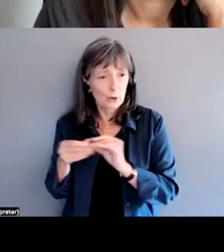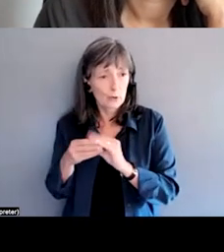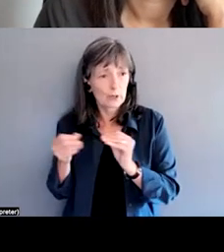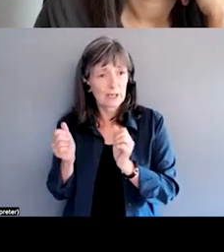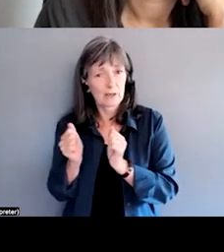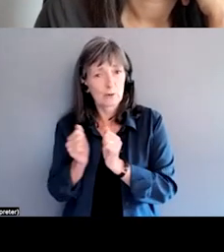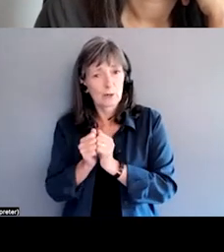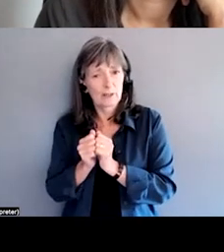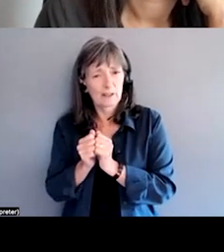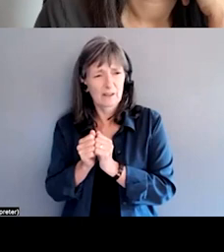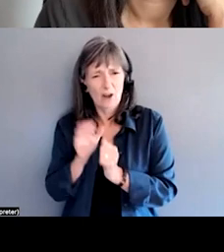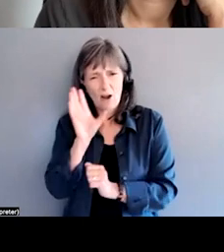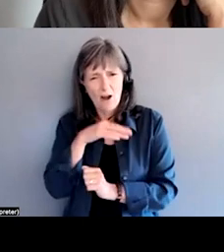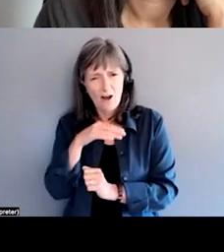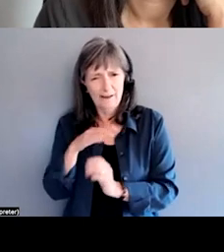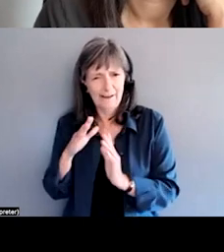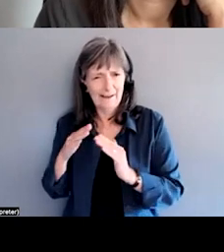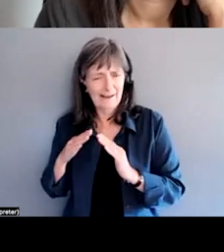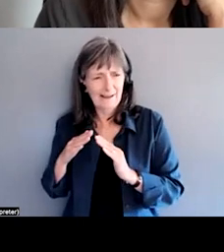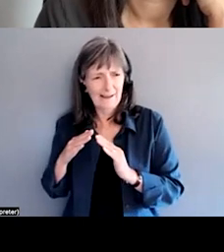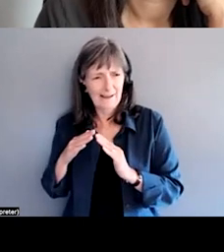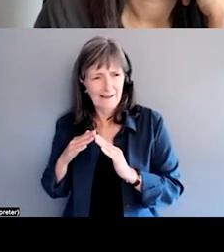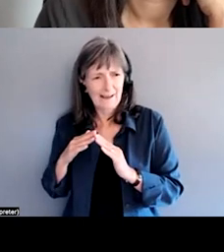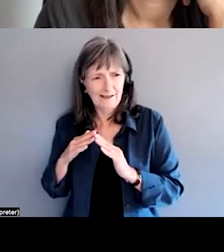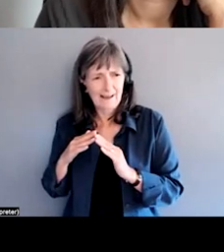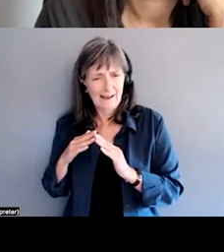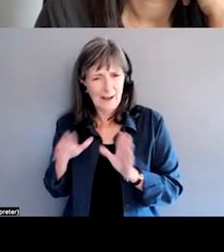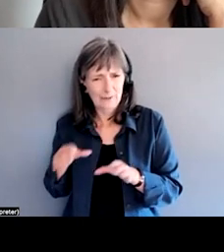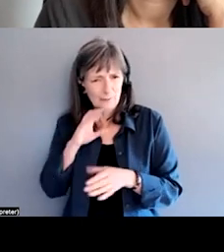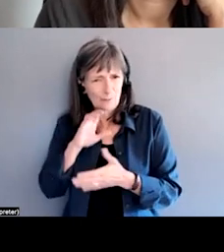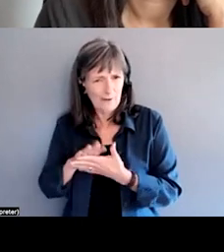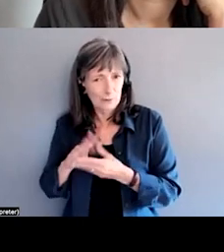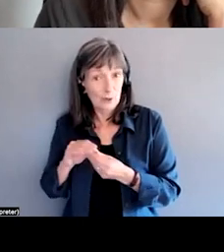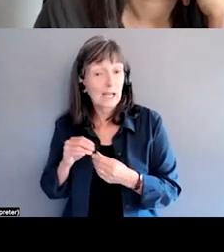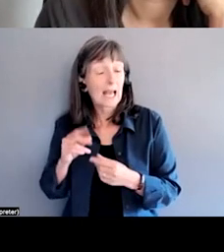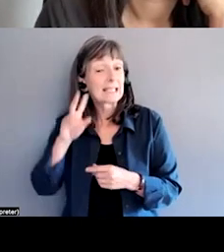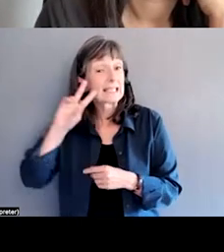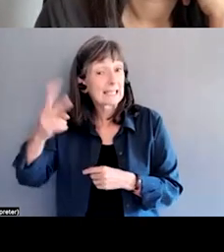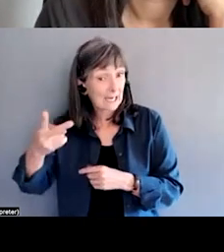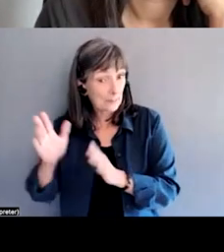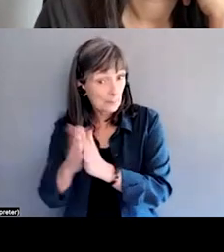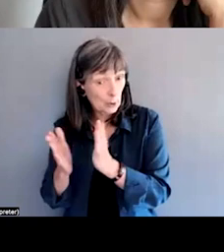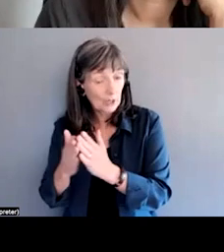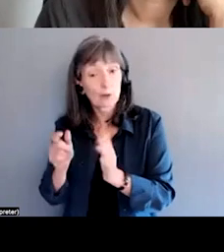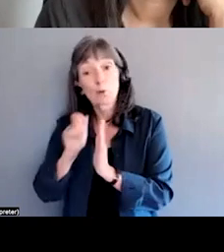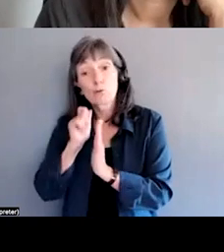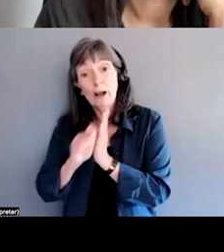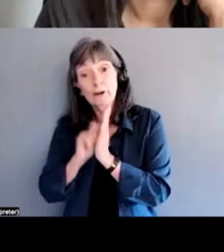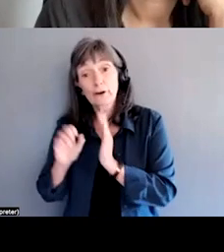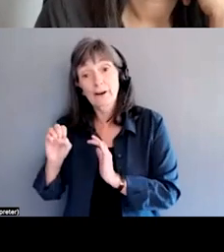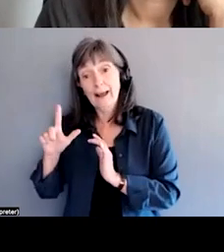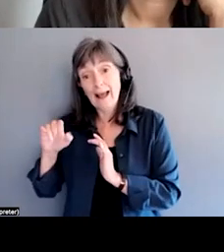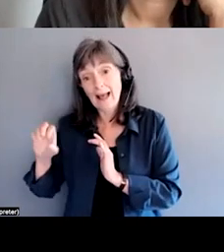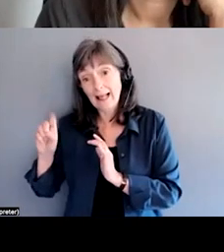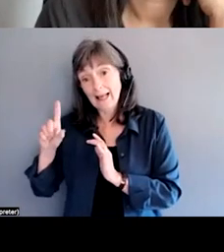And it's actually, there's a sequel coming out. So I just found out the author, Ali Bryan, has written a